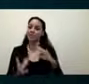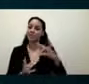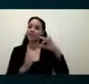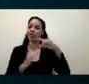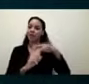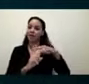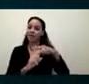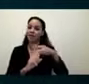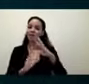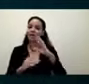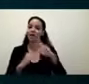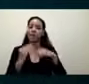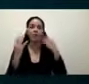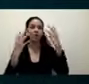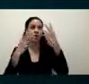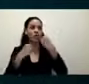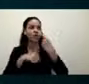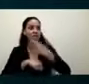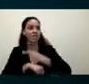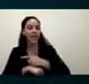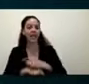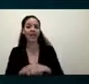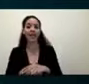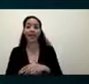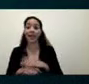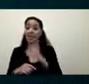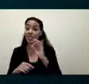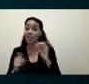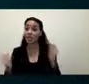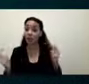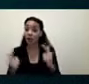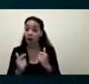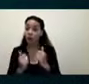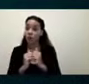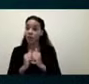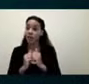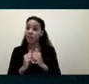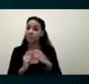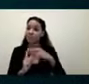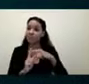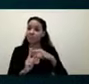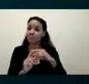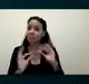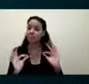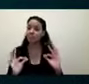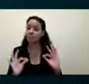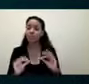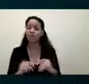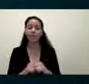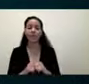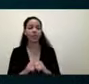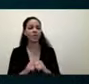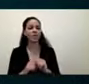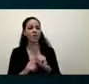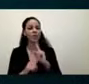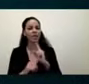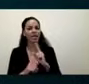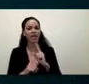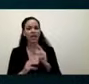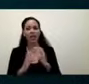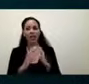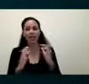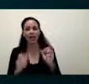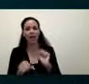day and let's look and see this and that. It was extraordinary work. And then